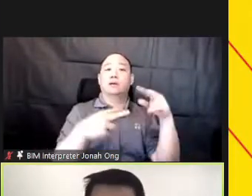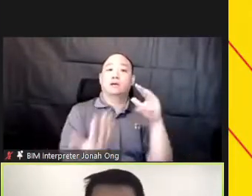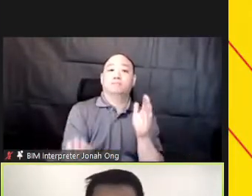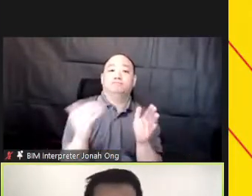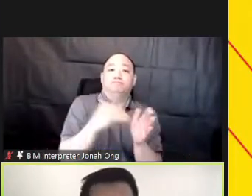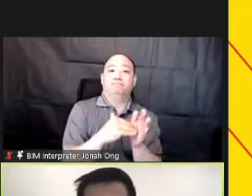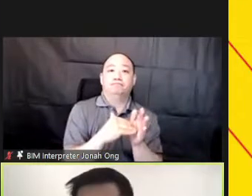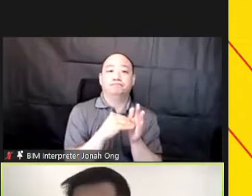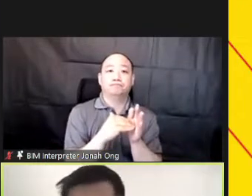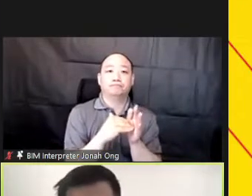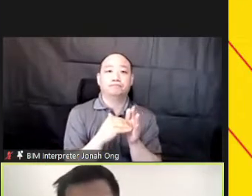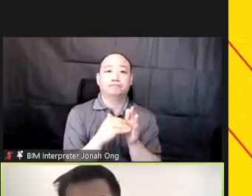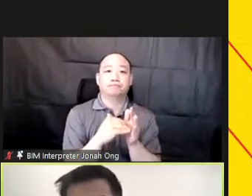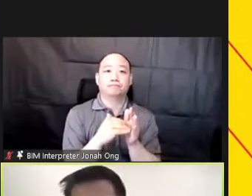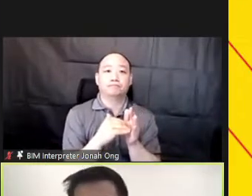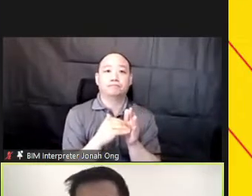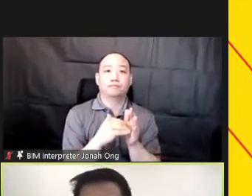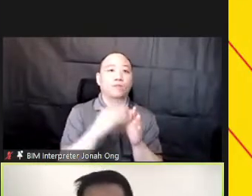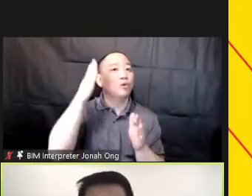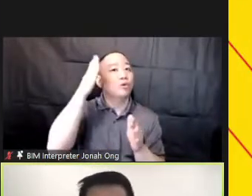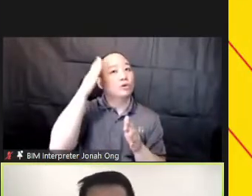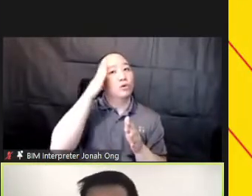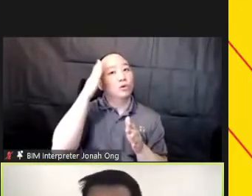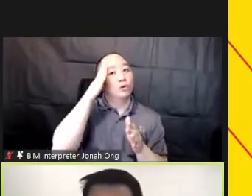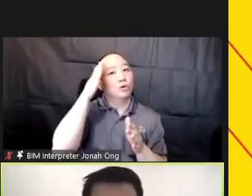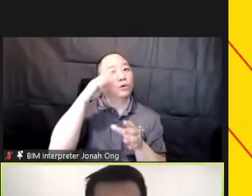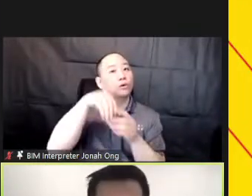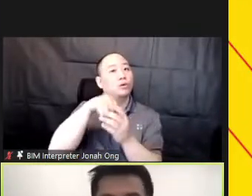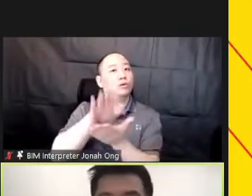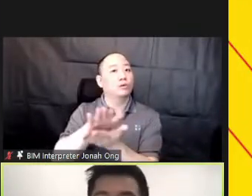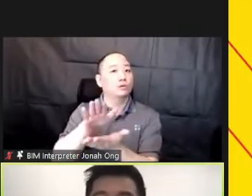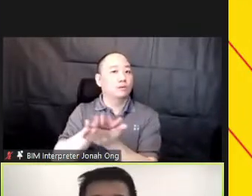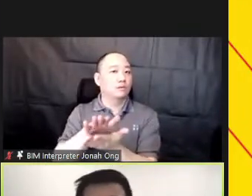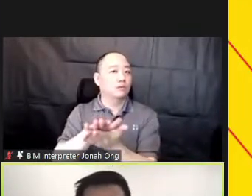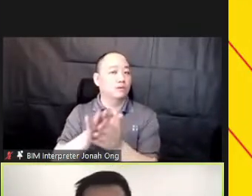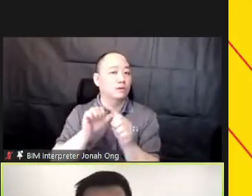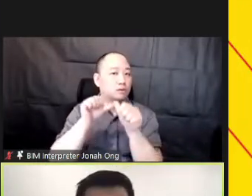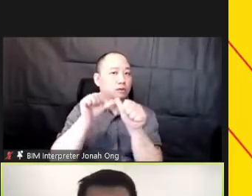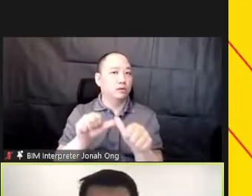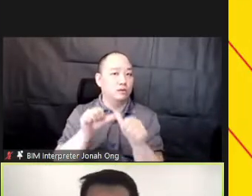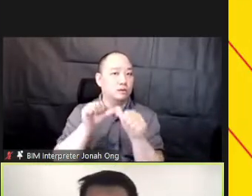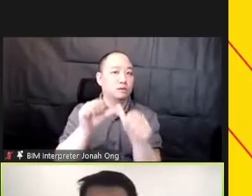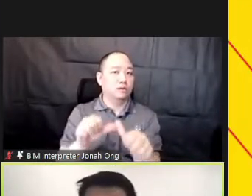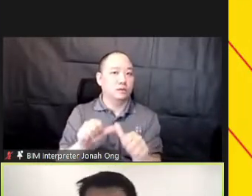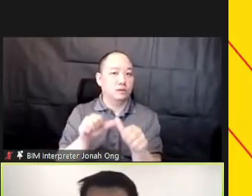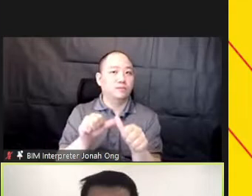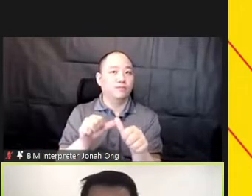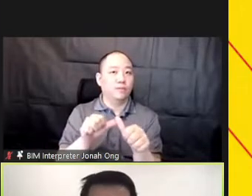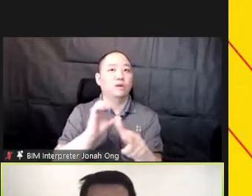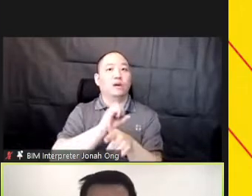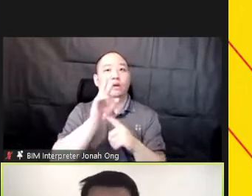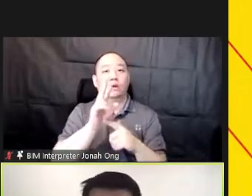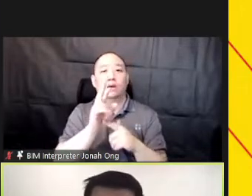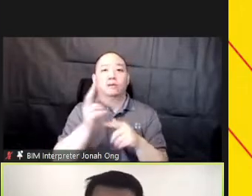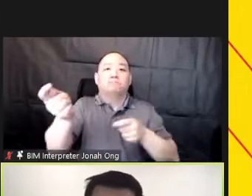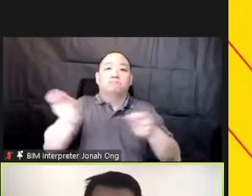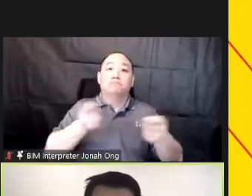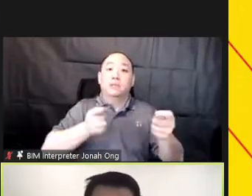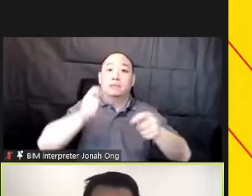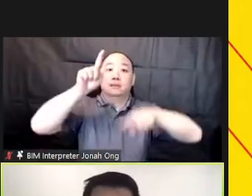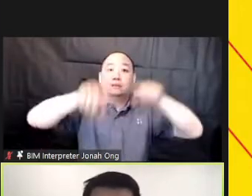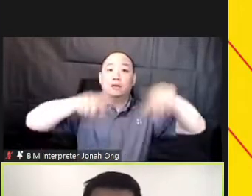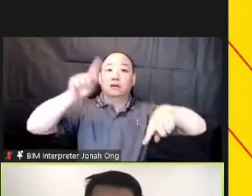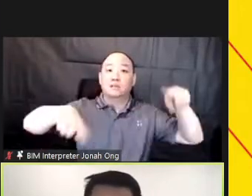know that the vernacular school debate has raged on, and we know that when it comes to managing diversity, a huge part of